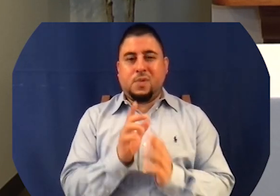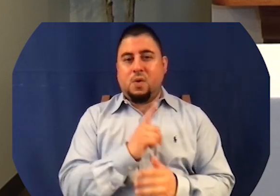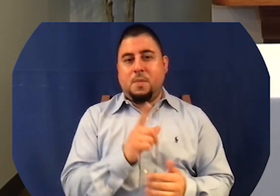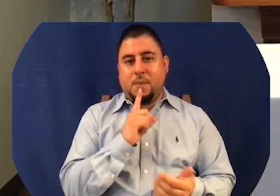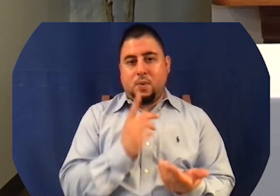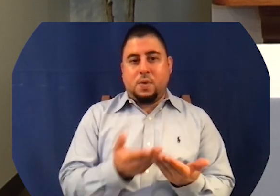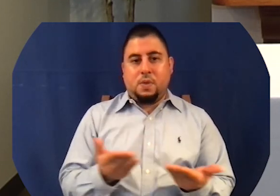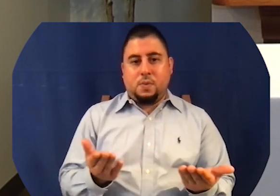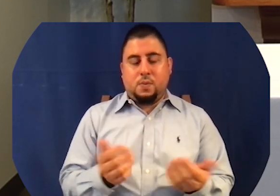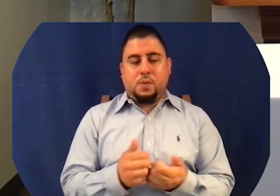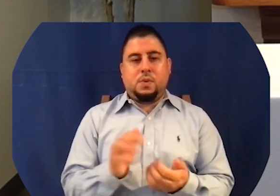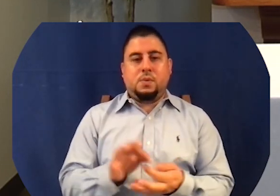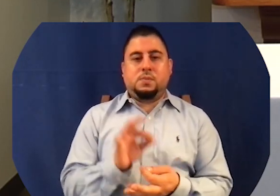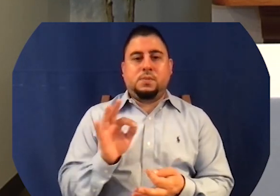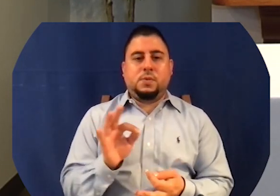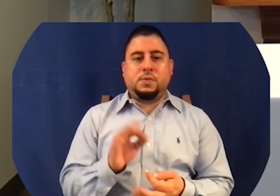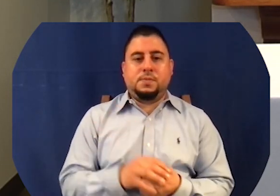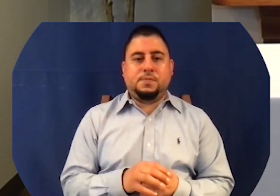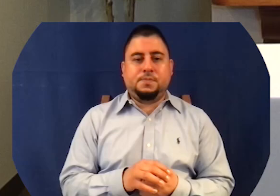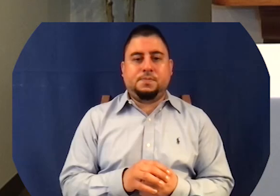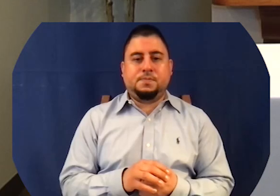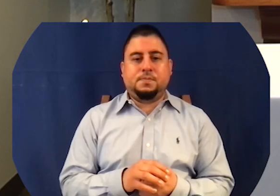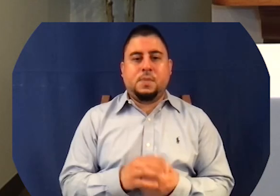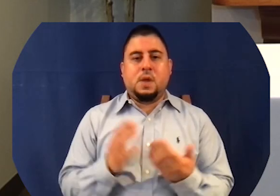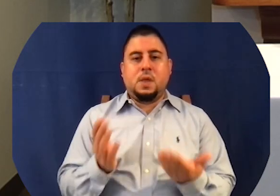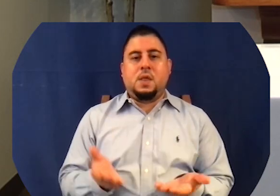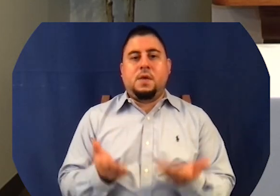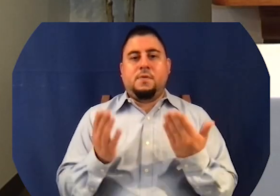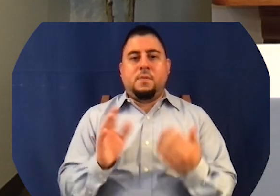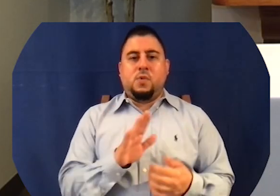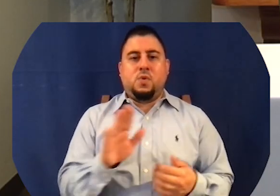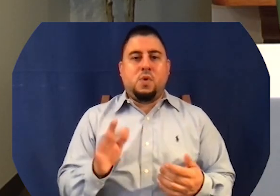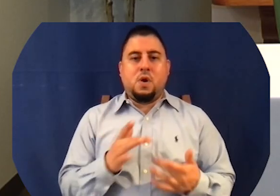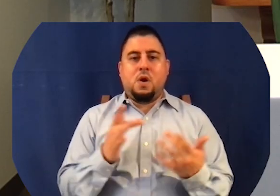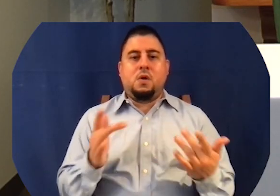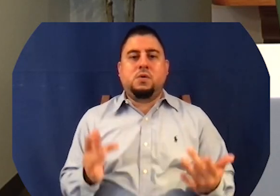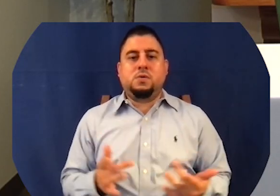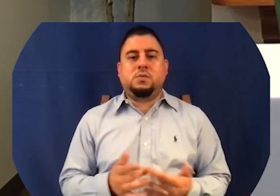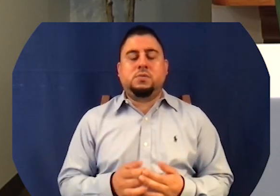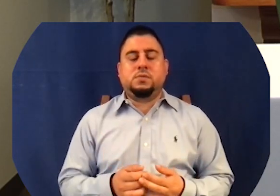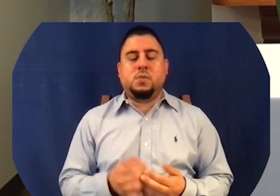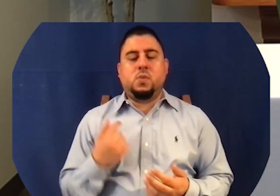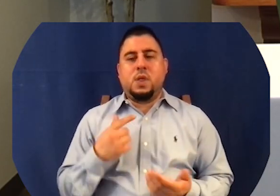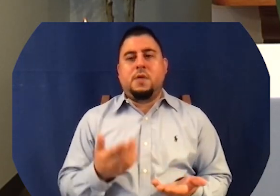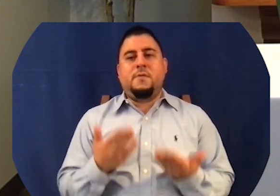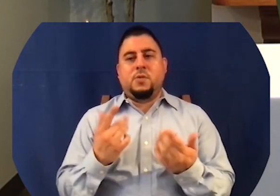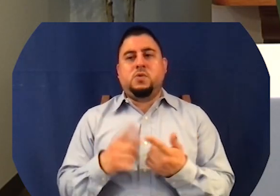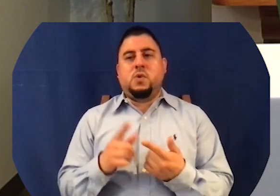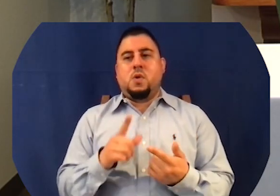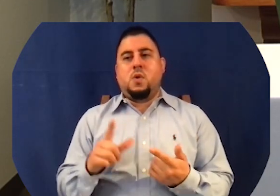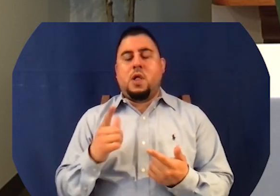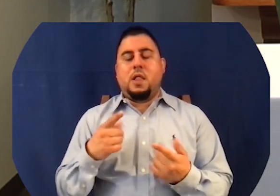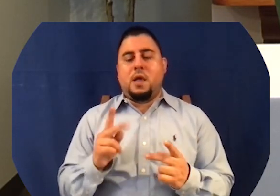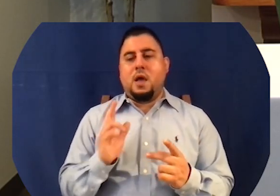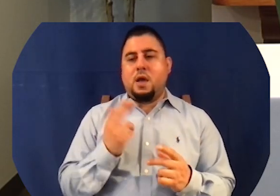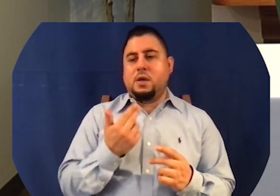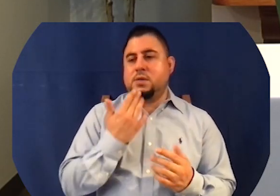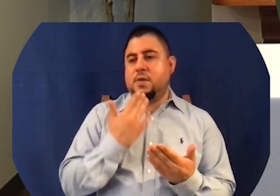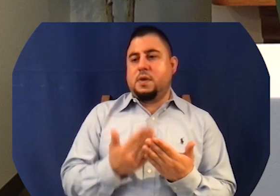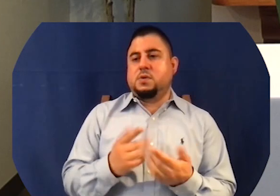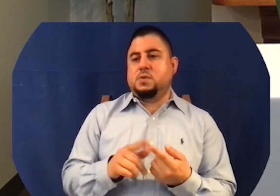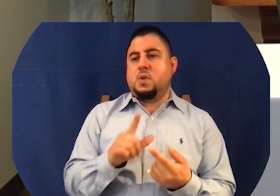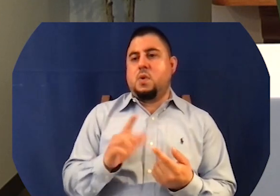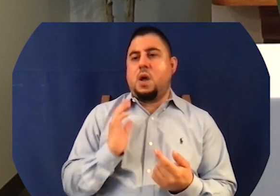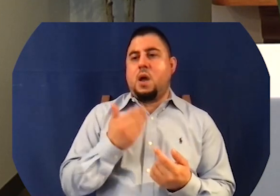The Lord be with you. And with your spirit. Lift up your hearts. We lift them up to the Lord. Let us give thanks to the Lord